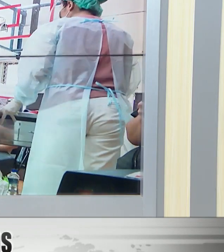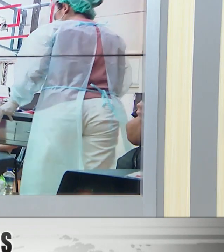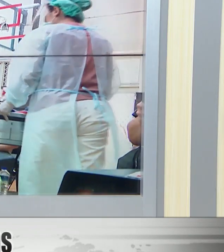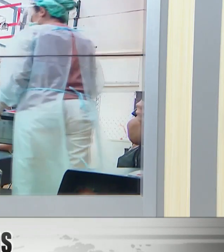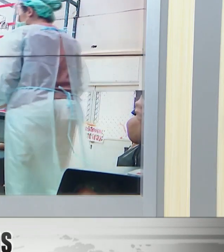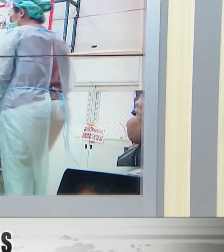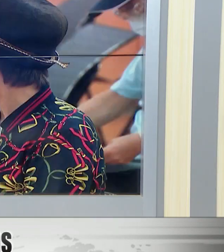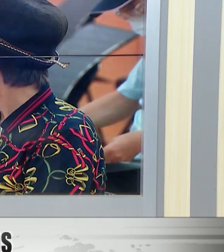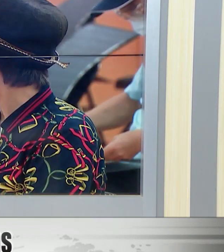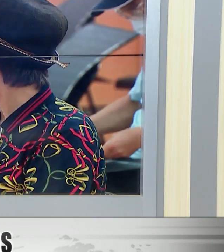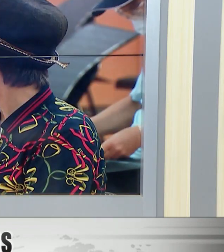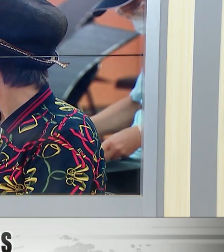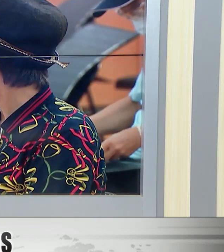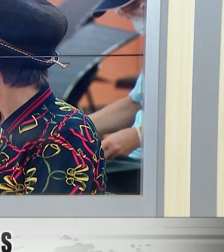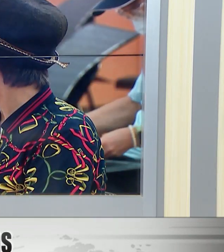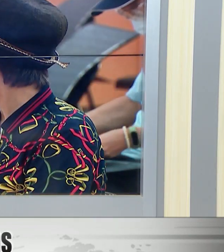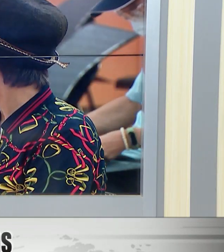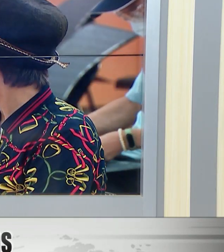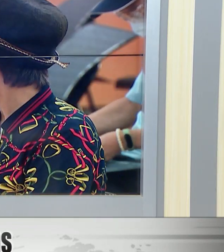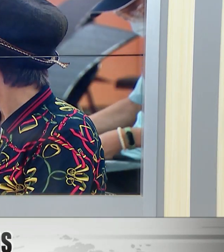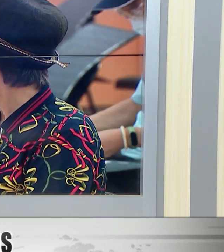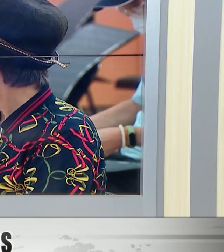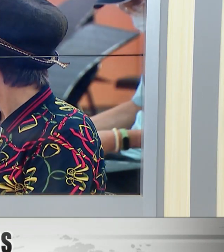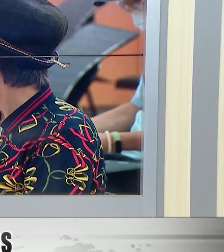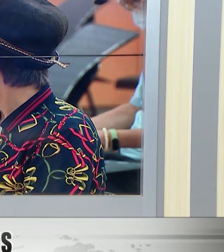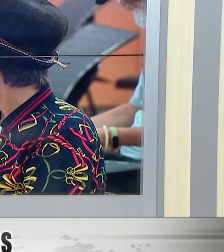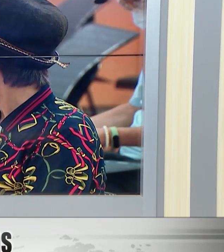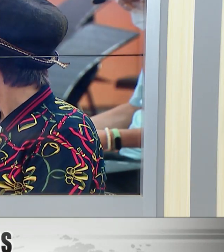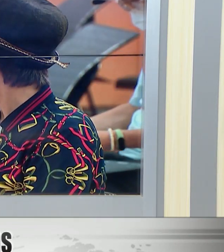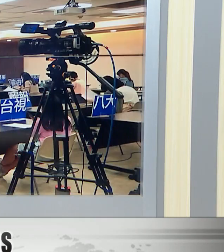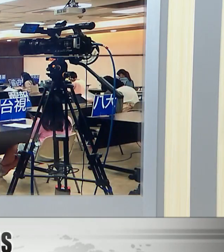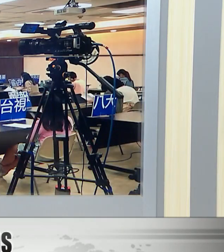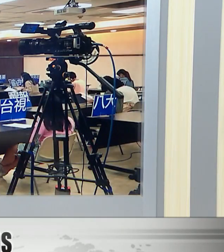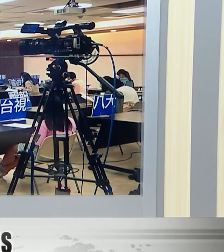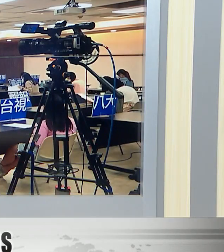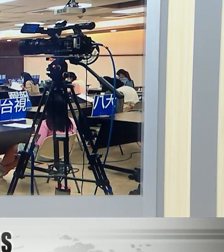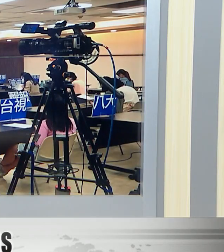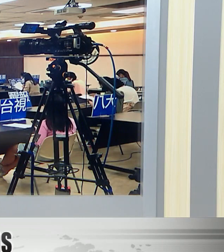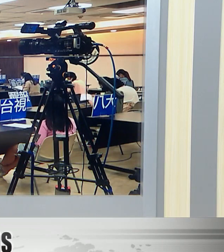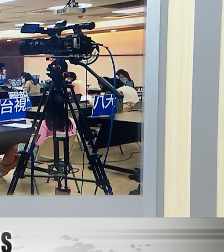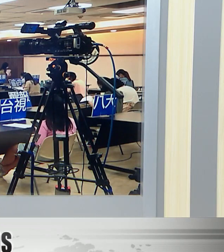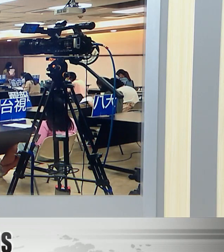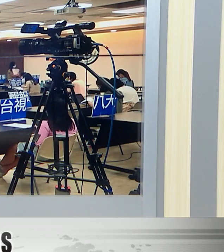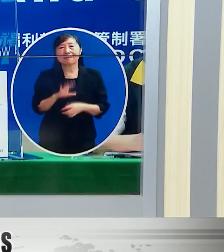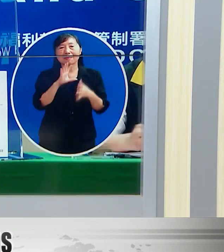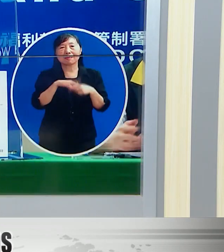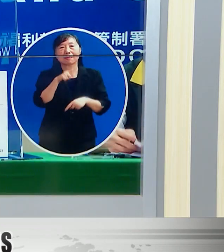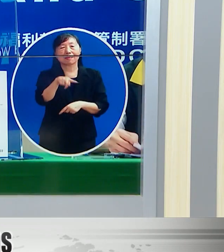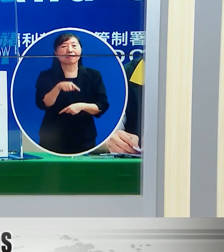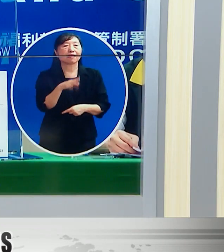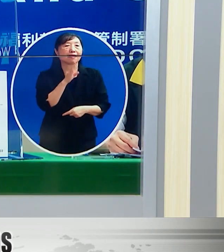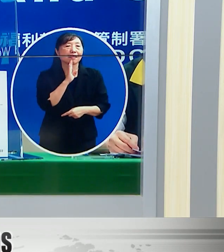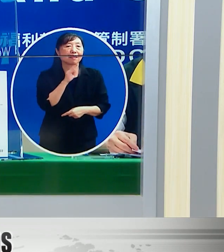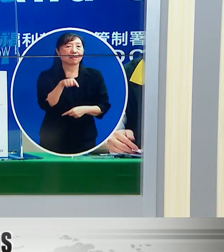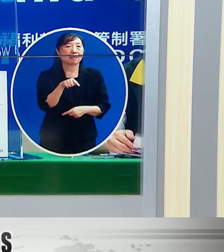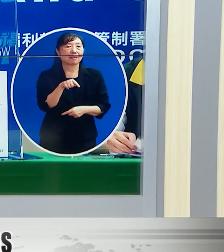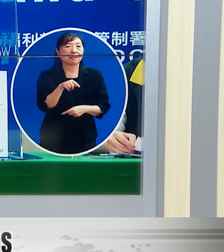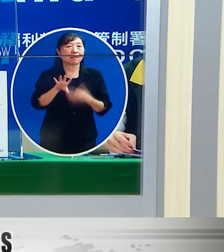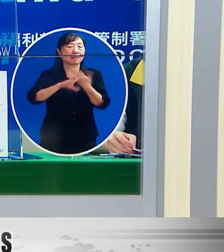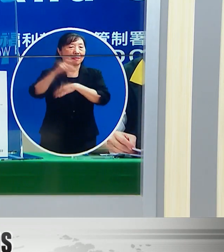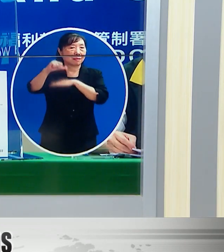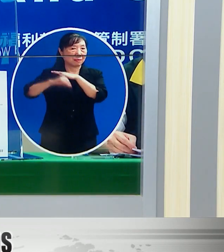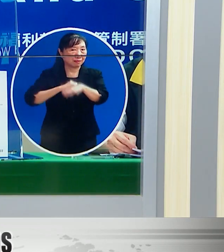cases, 2 were breakthrough cases, meaning they had been fully vaccinated. Let's get the details from the